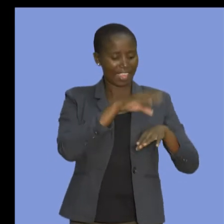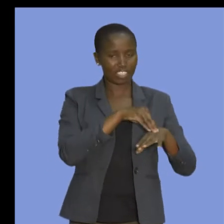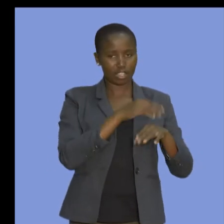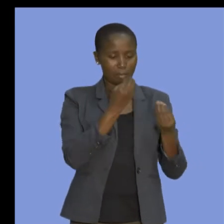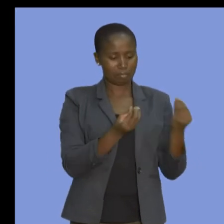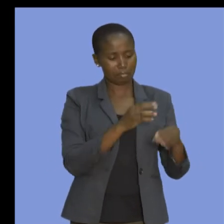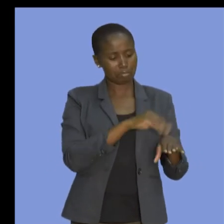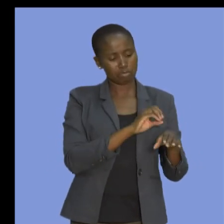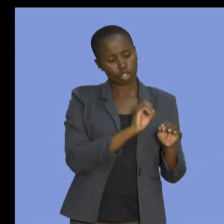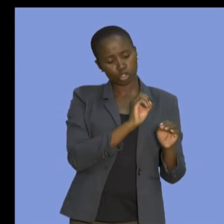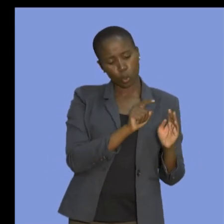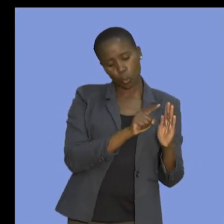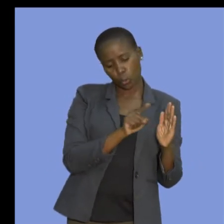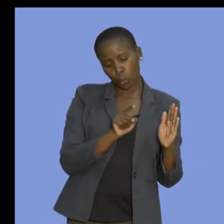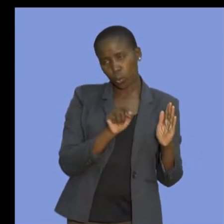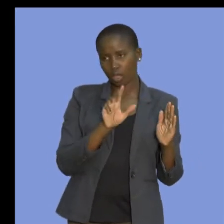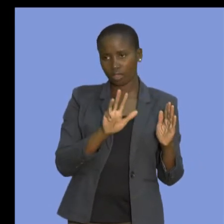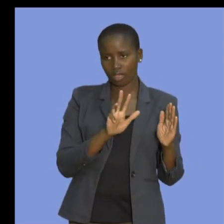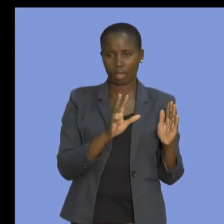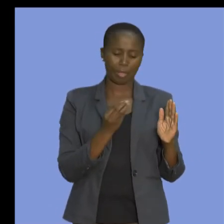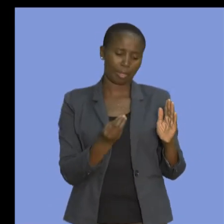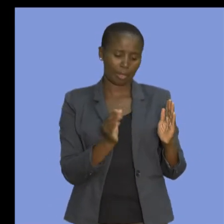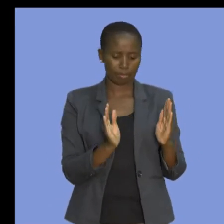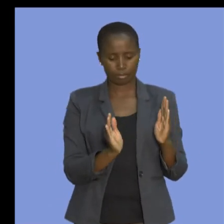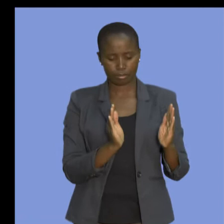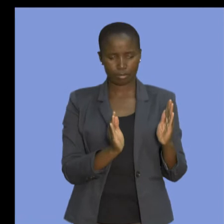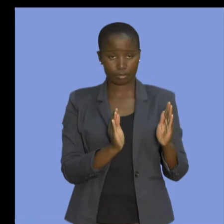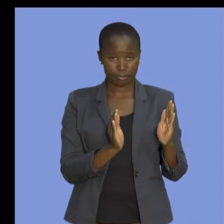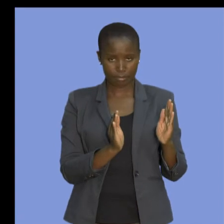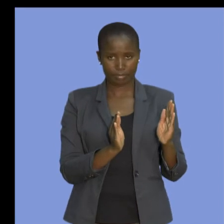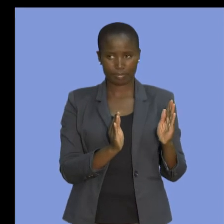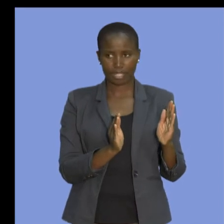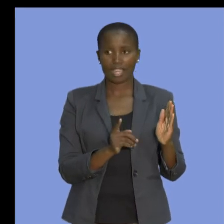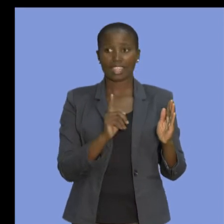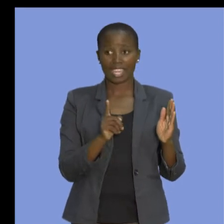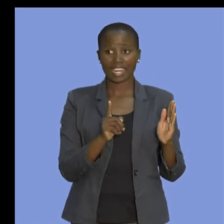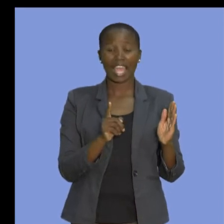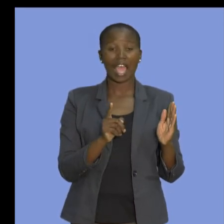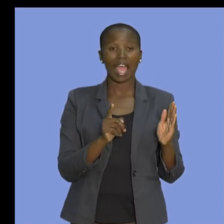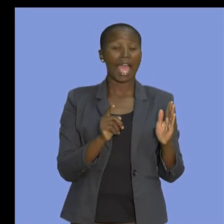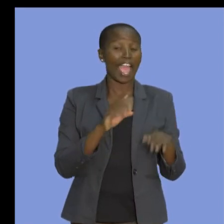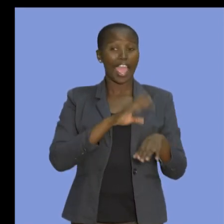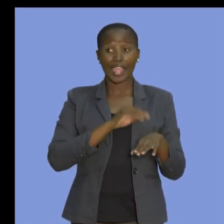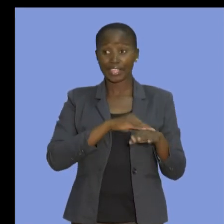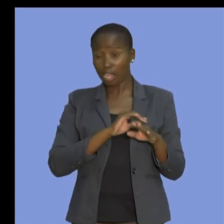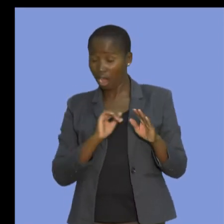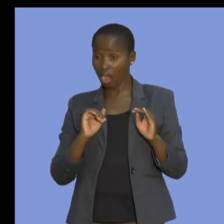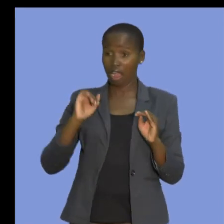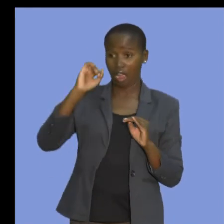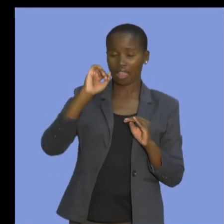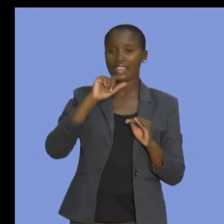nothing. Between the highest age, the modals class, we're going to call that a modal.